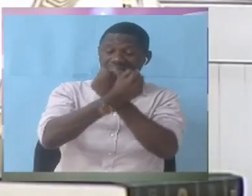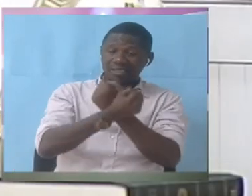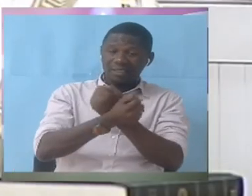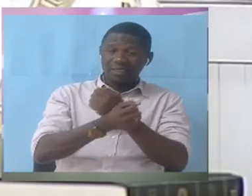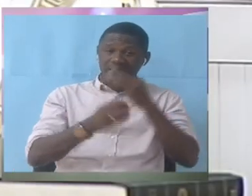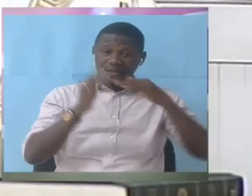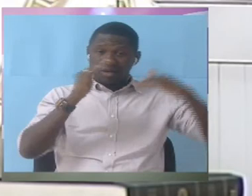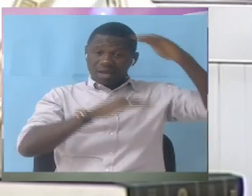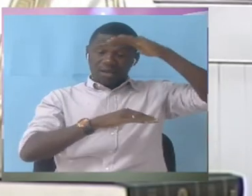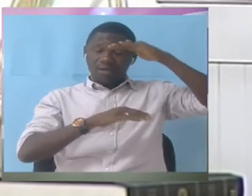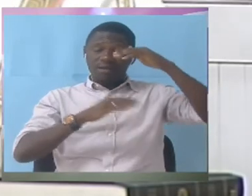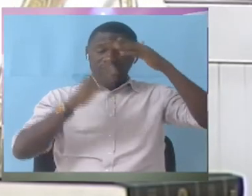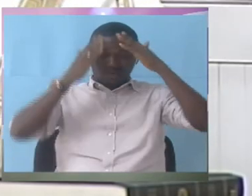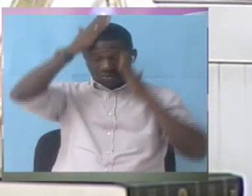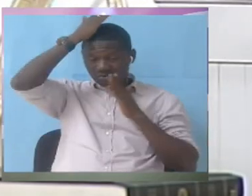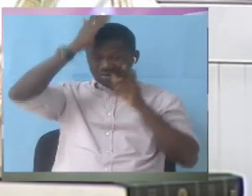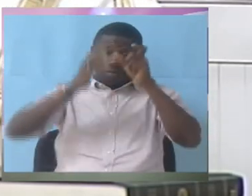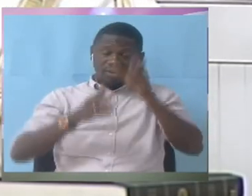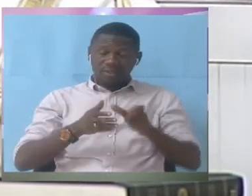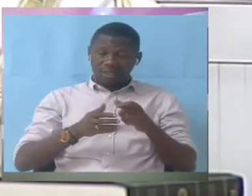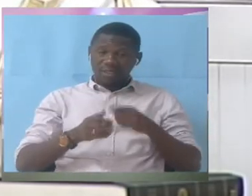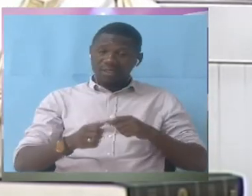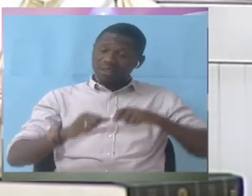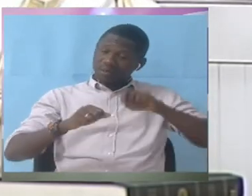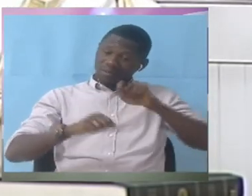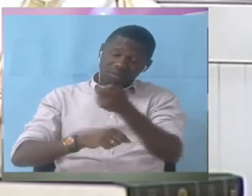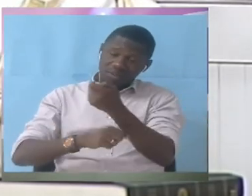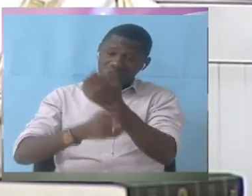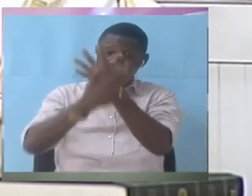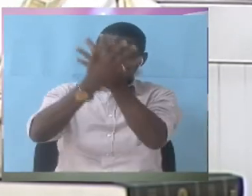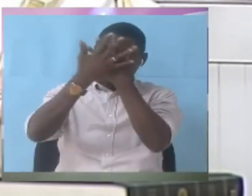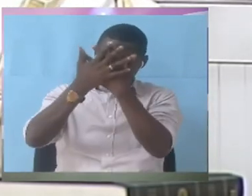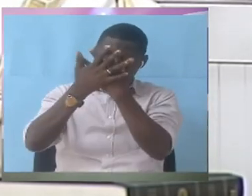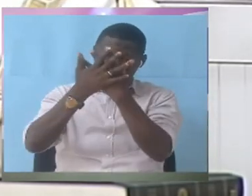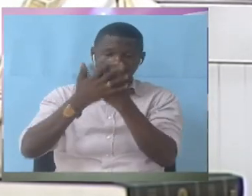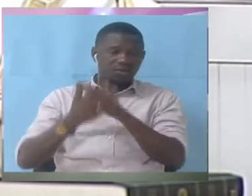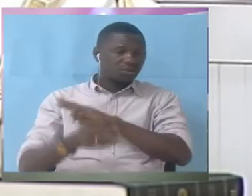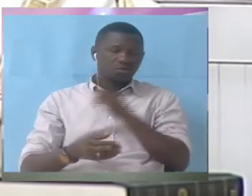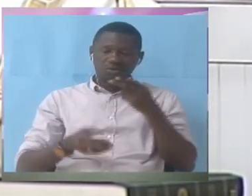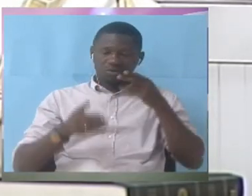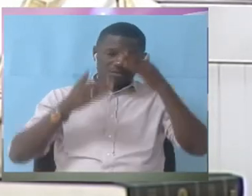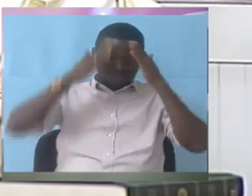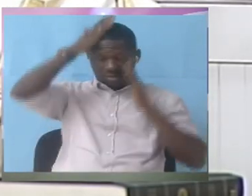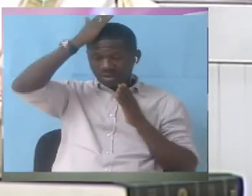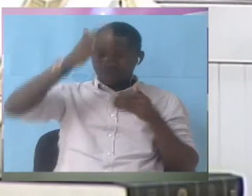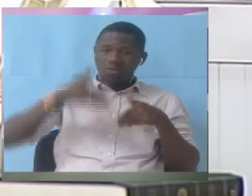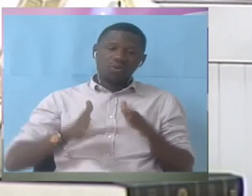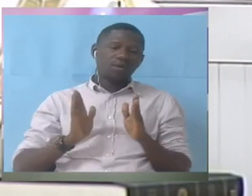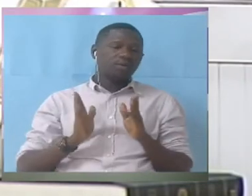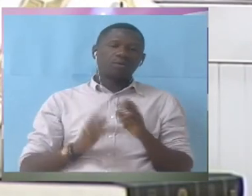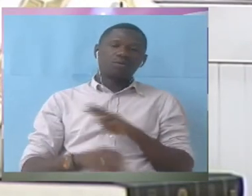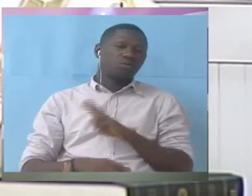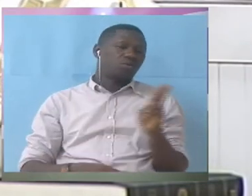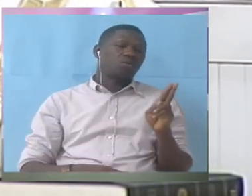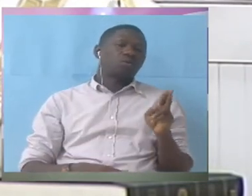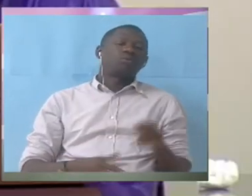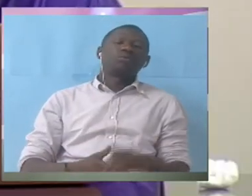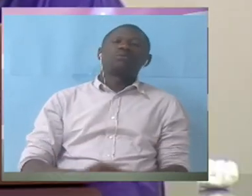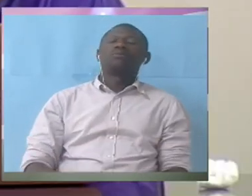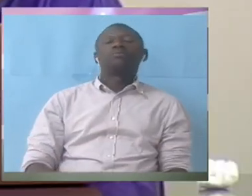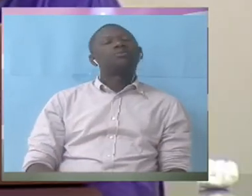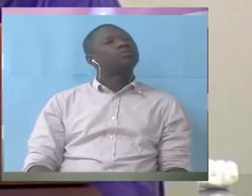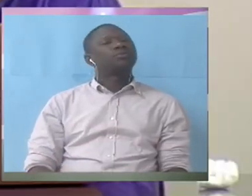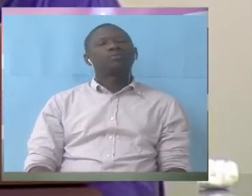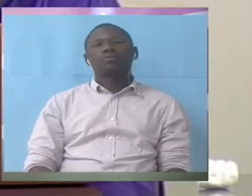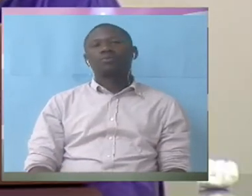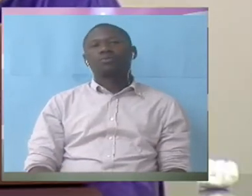into a prison way japp kilifa soldar tej ko ci kasso bi not military lolou do mili soldar